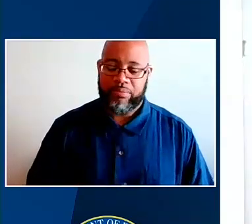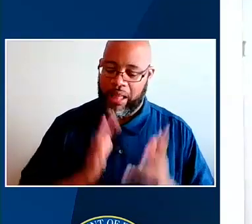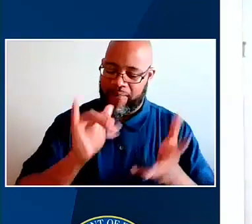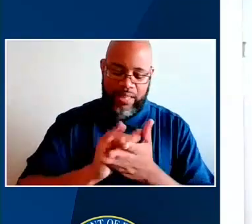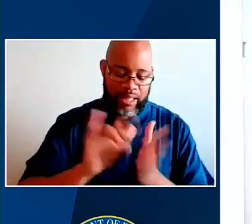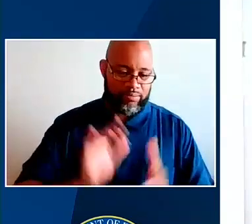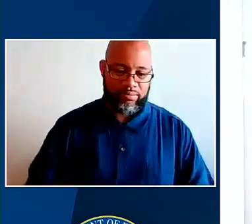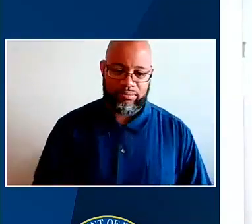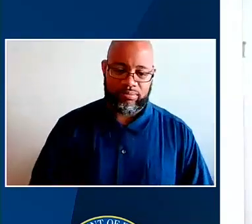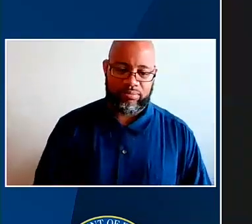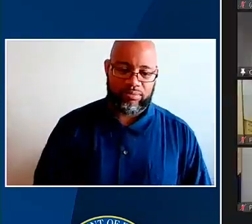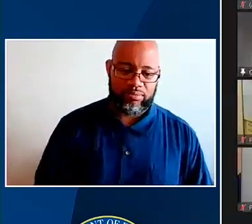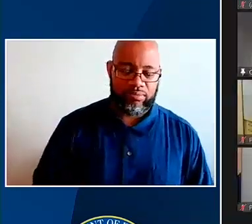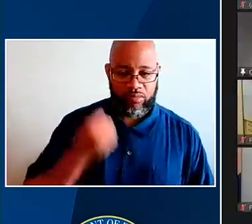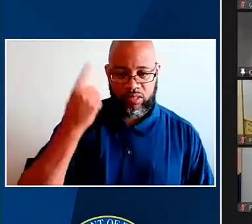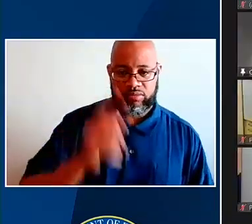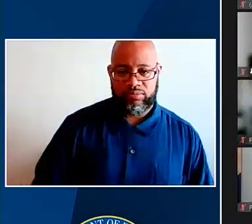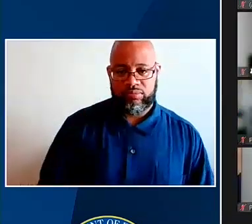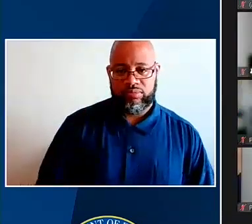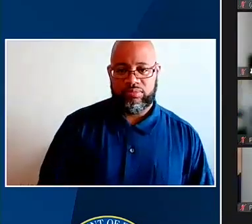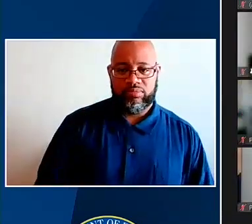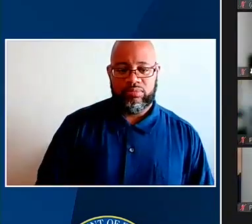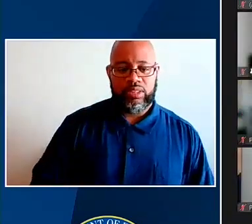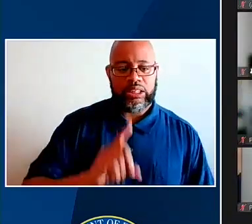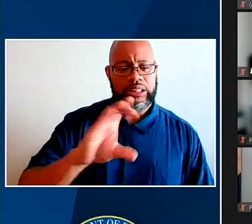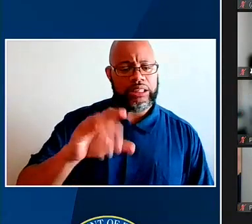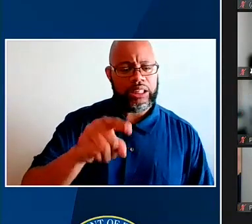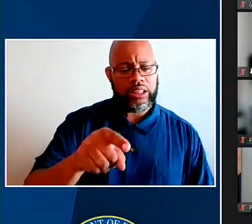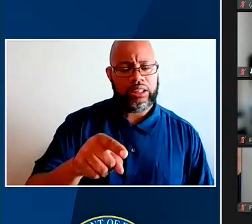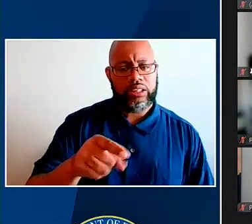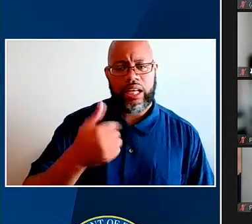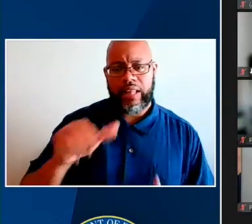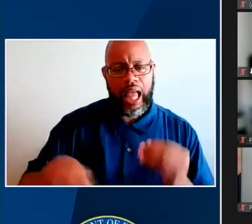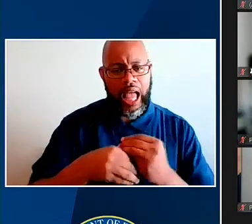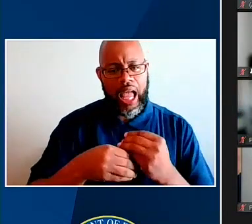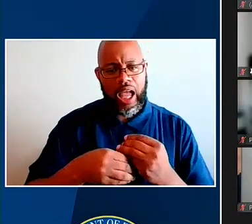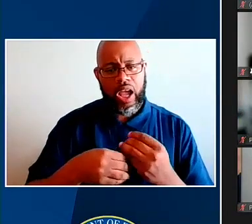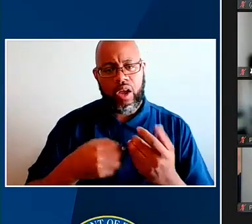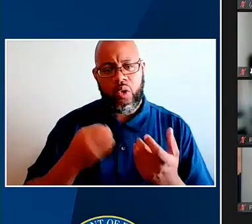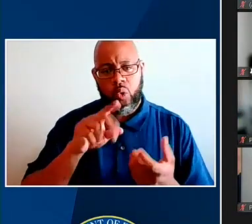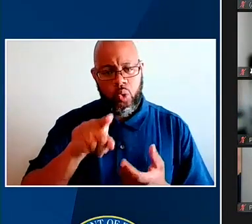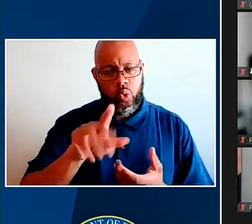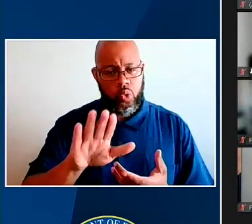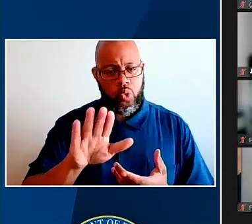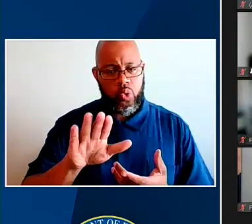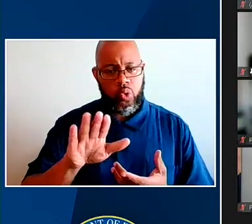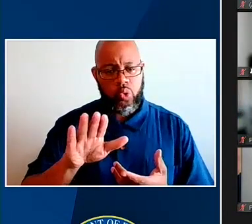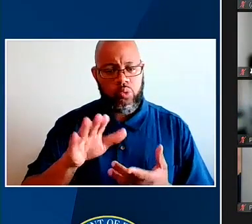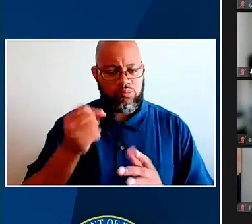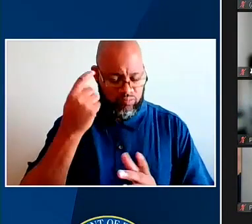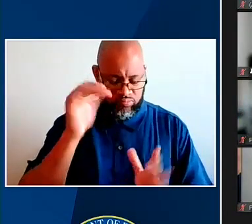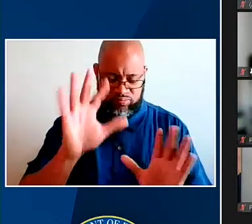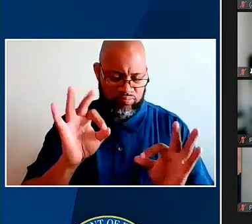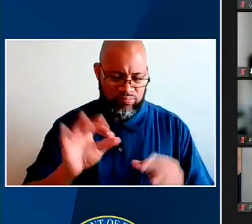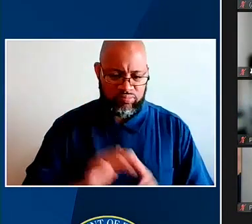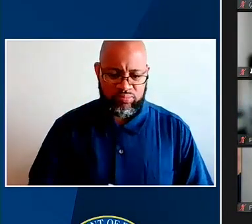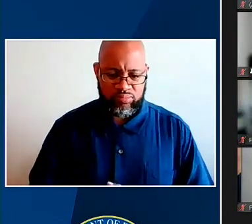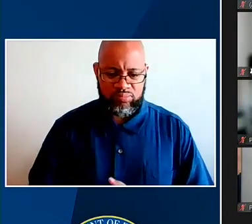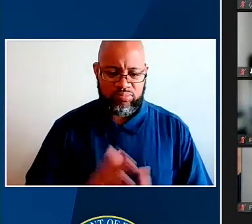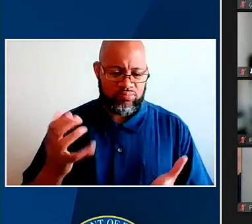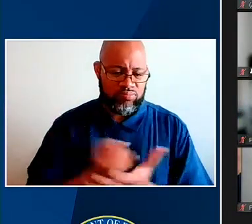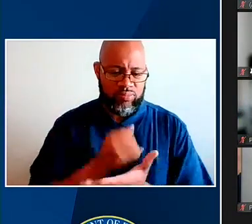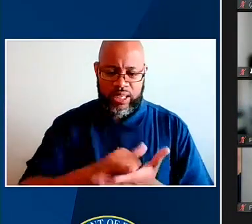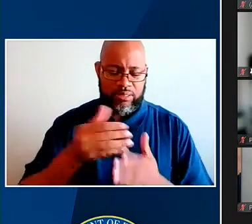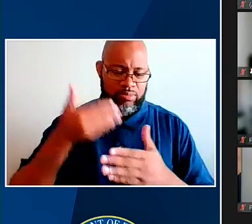Yep. Yep. Understood. Gotcha. And then DC, anything to add or your gotcha. Yeah, we captured that in the